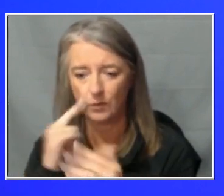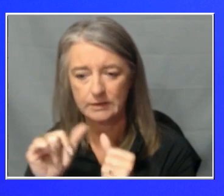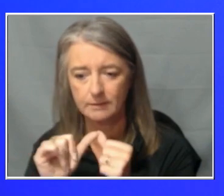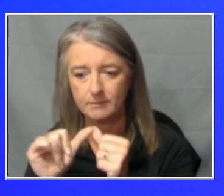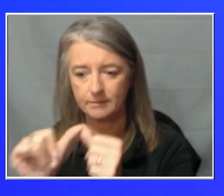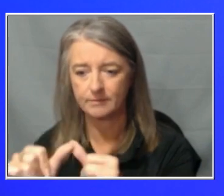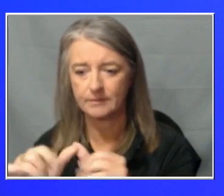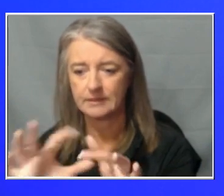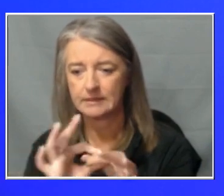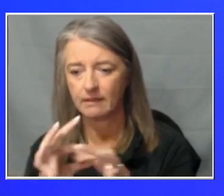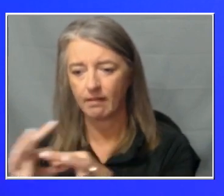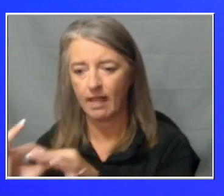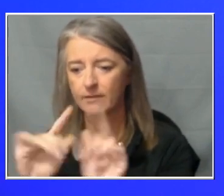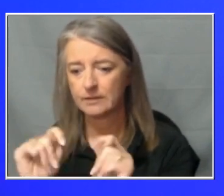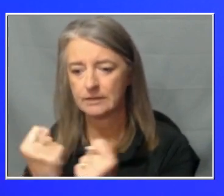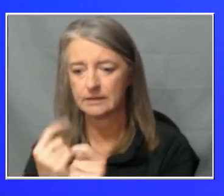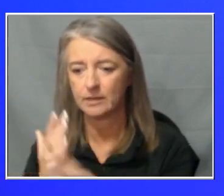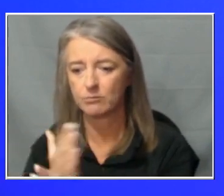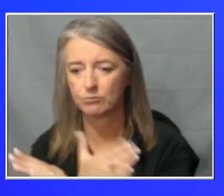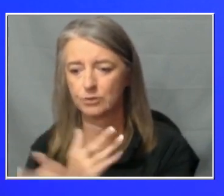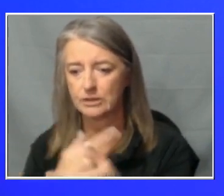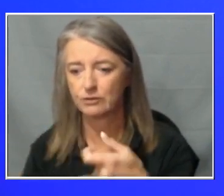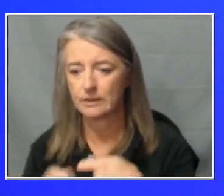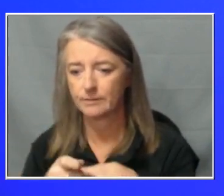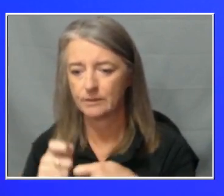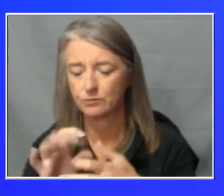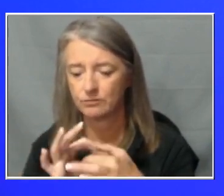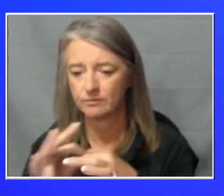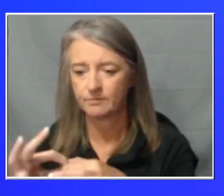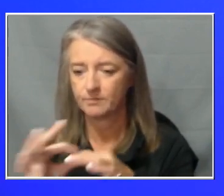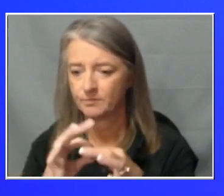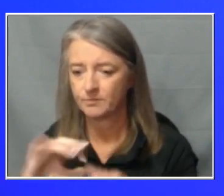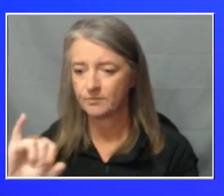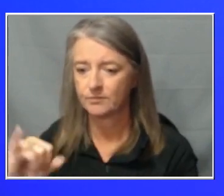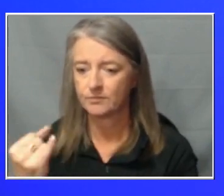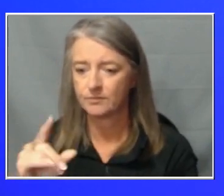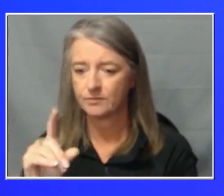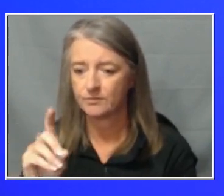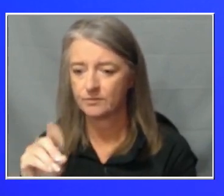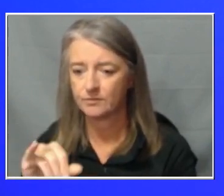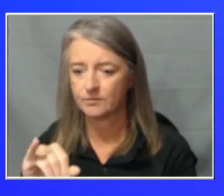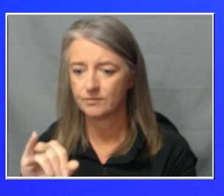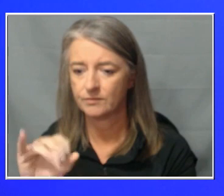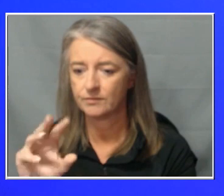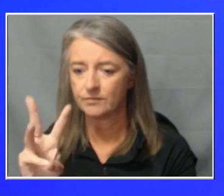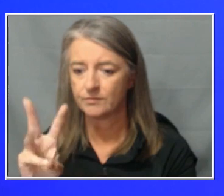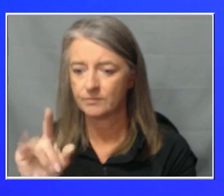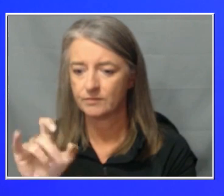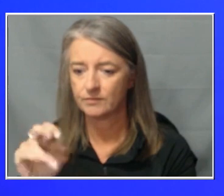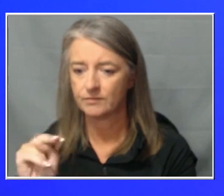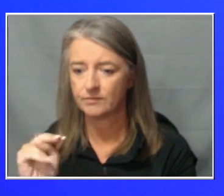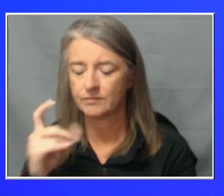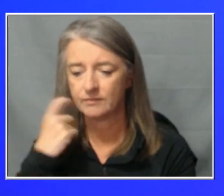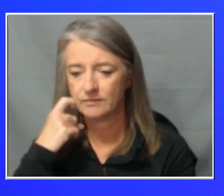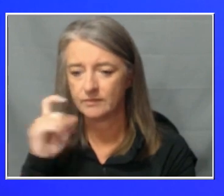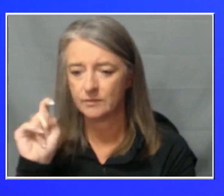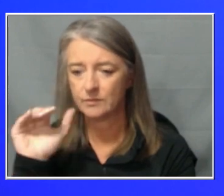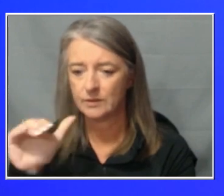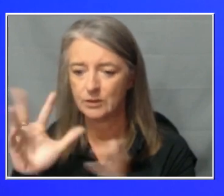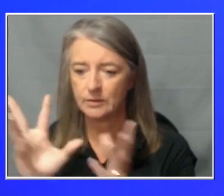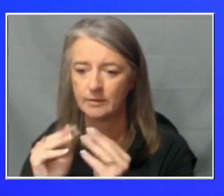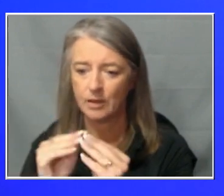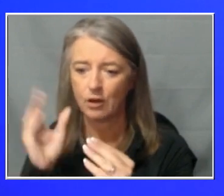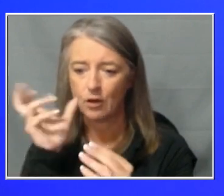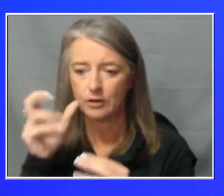team is physicians and other pre-transplant coordinators. One of our coordinators, Jody Wilson, had just attended a KU symposium and heard about the